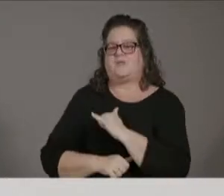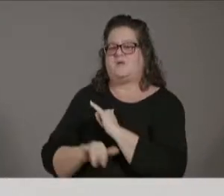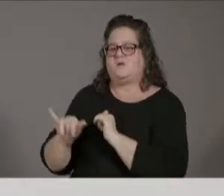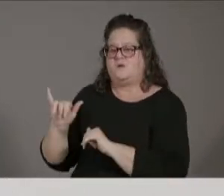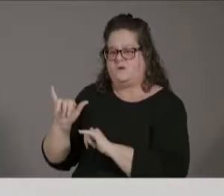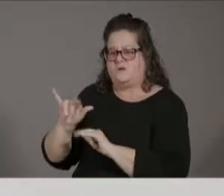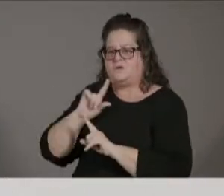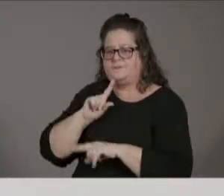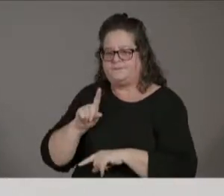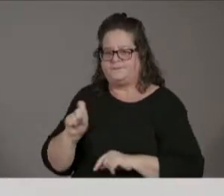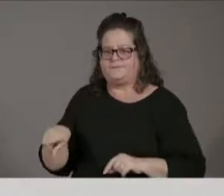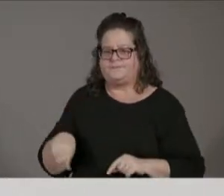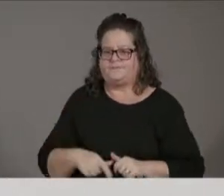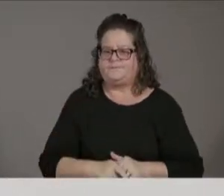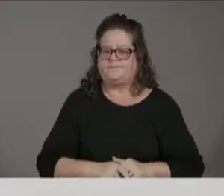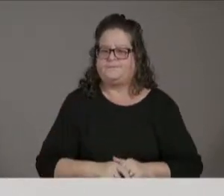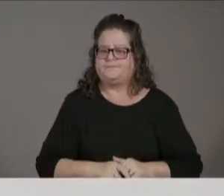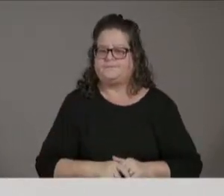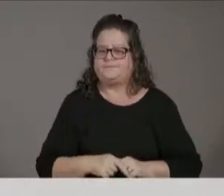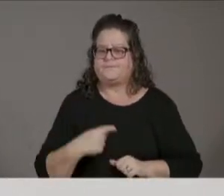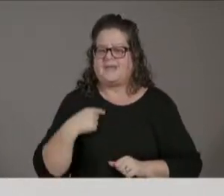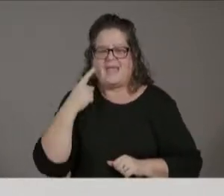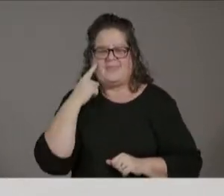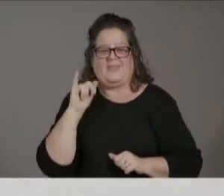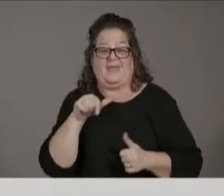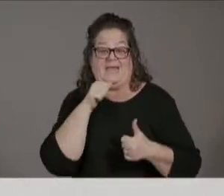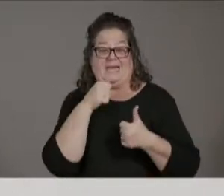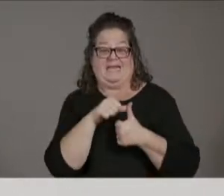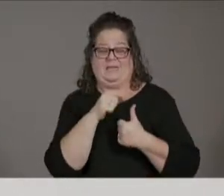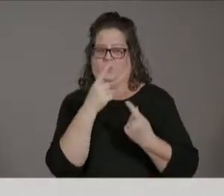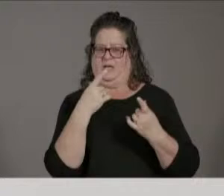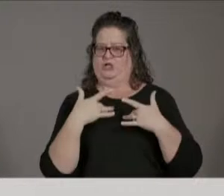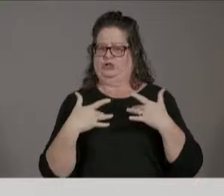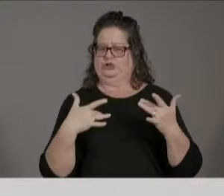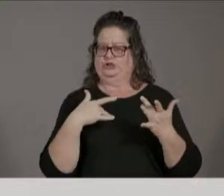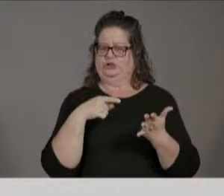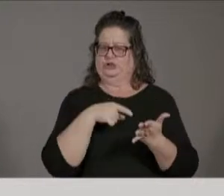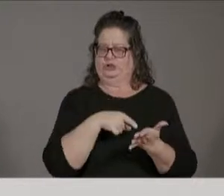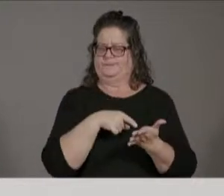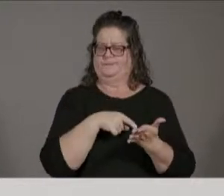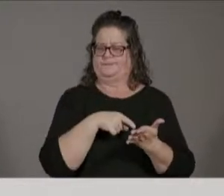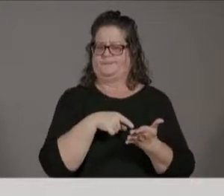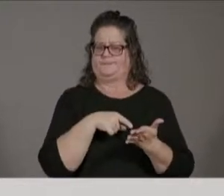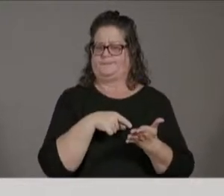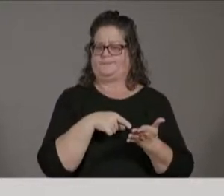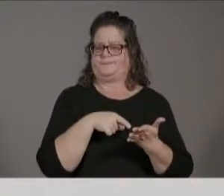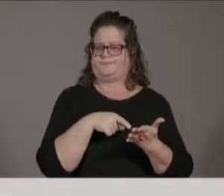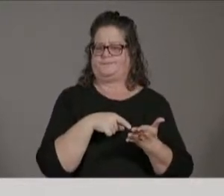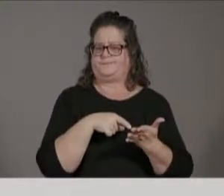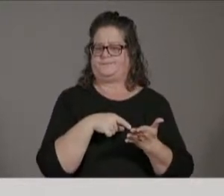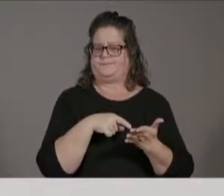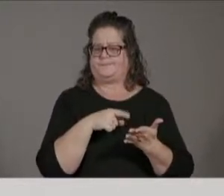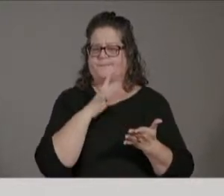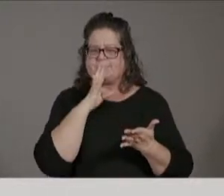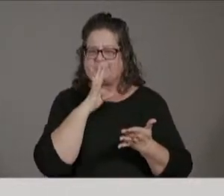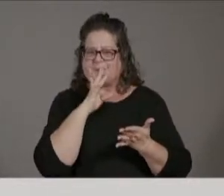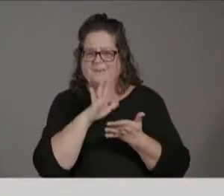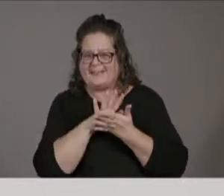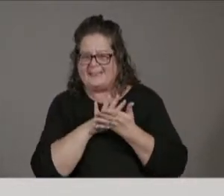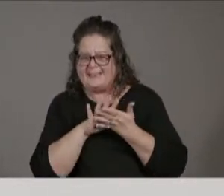the concern was raised in the letter is that those employees being incredibly demand for the pandemic, and then the start, I think, were